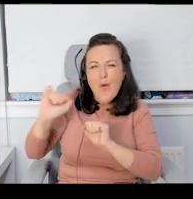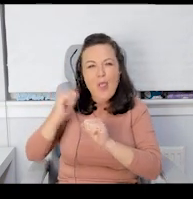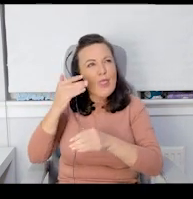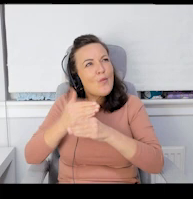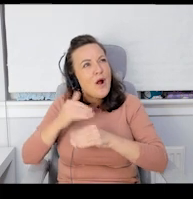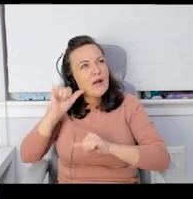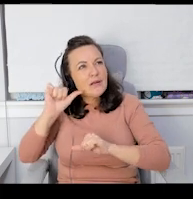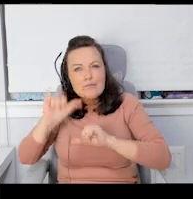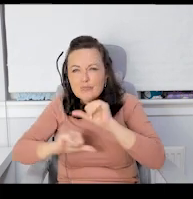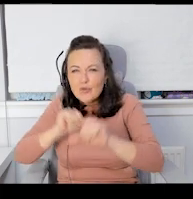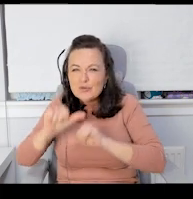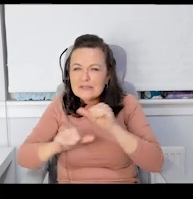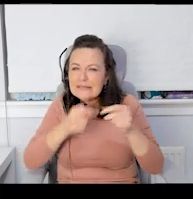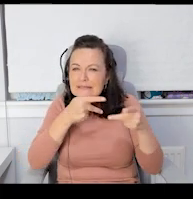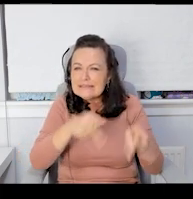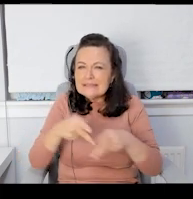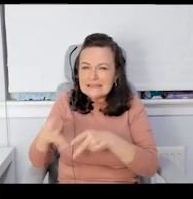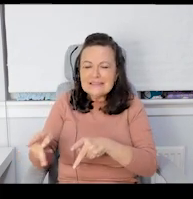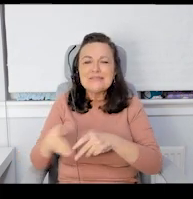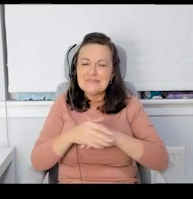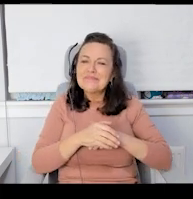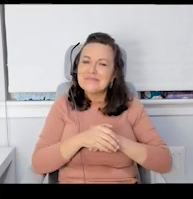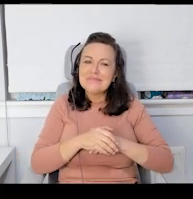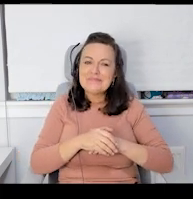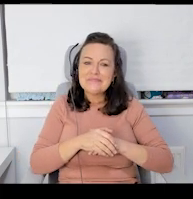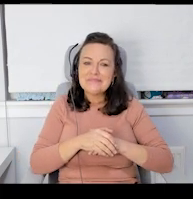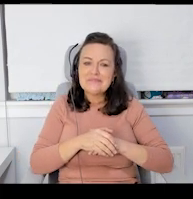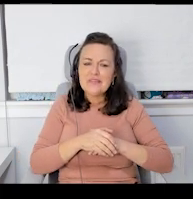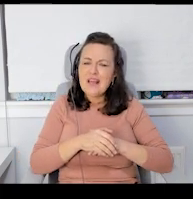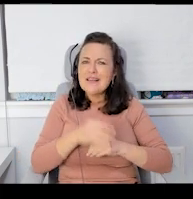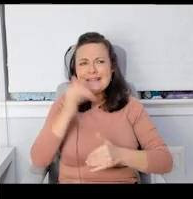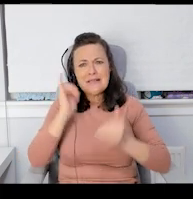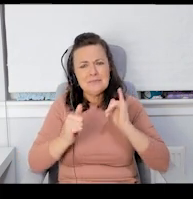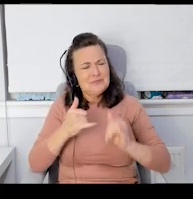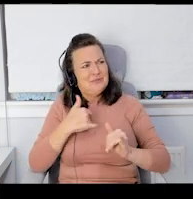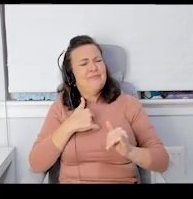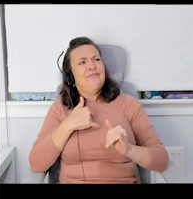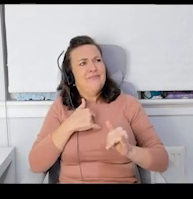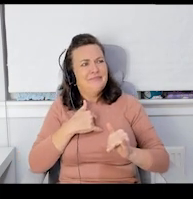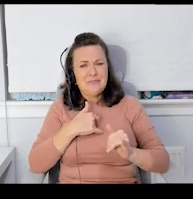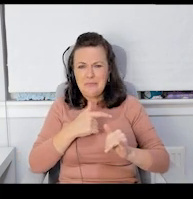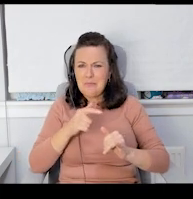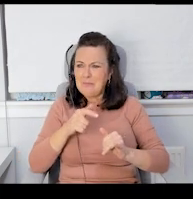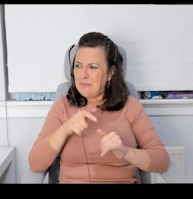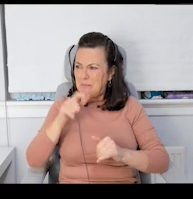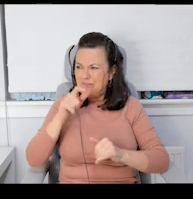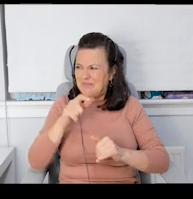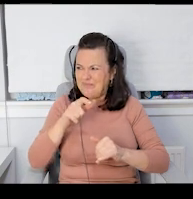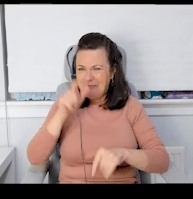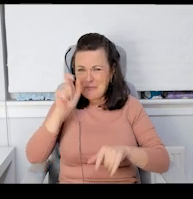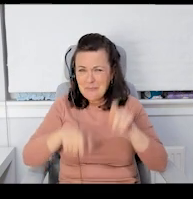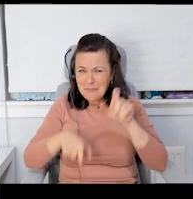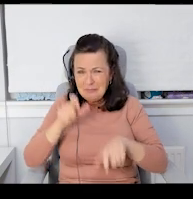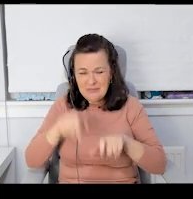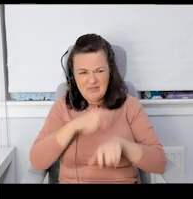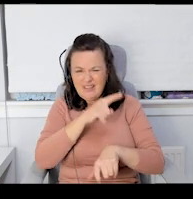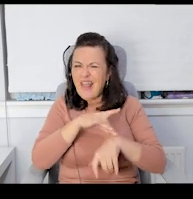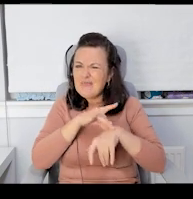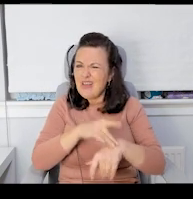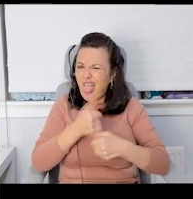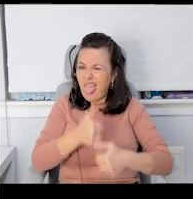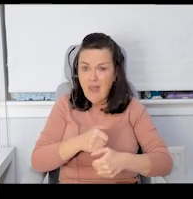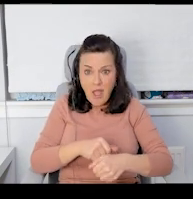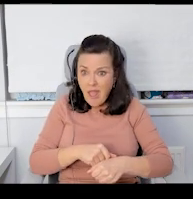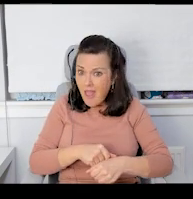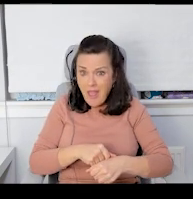systems. And it's so fascinating that people kind of put down apprenticeships when, and realistically, I think Bethany and I have worked even harder